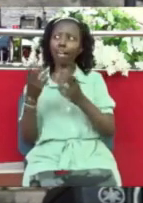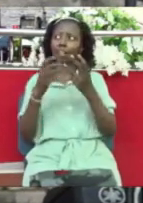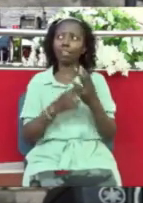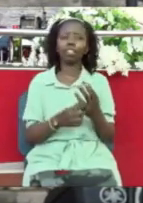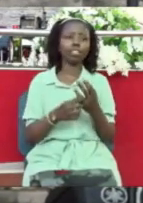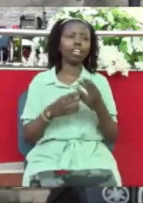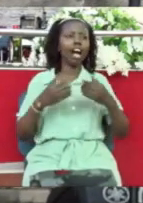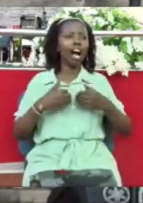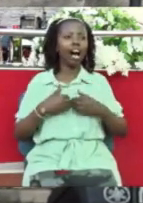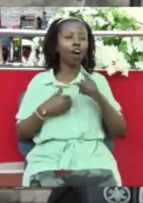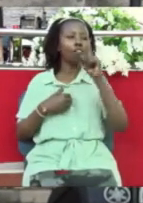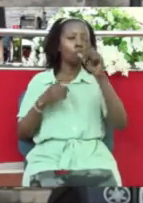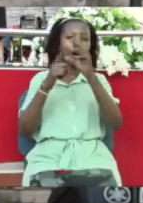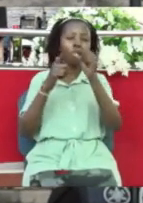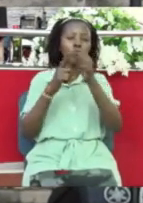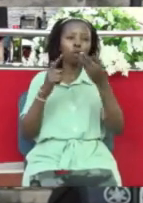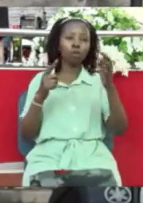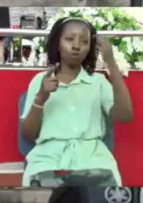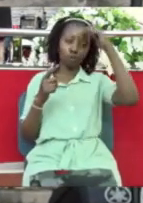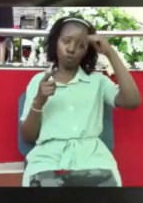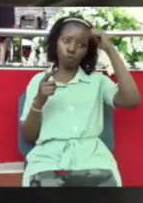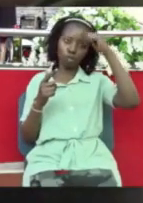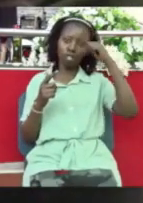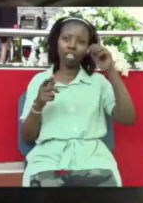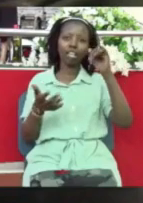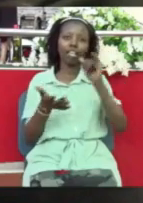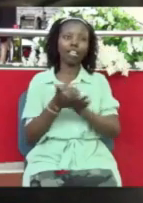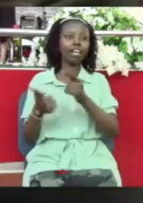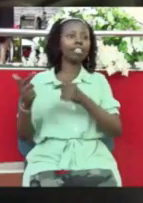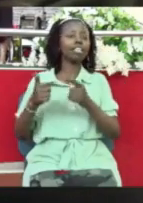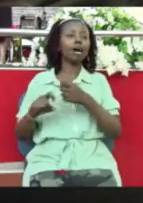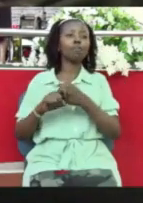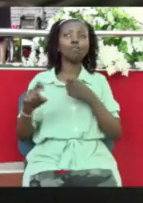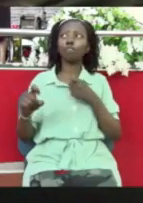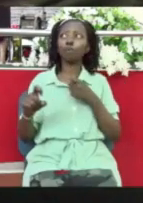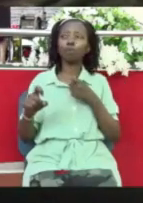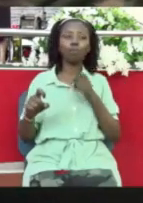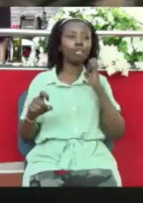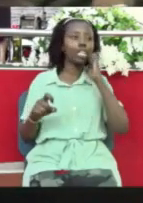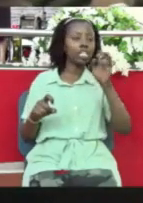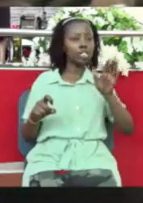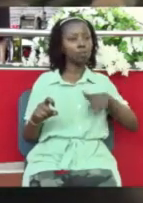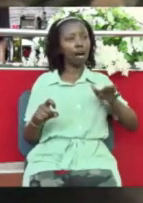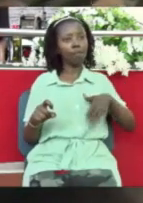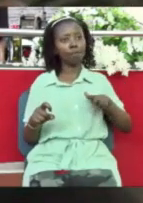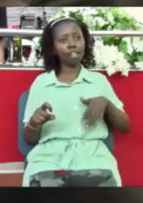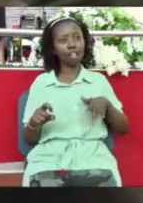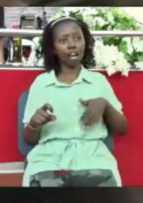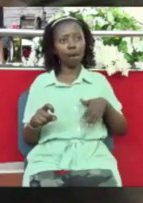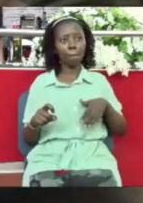There was one word of wisdom that came from her mother.